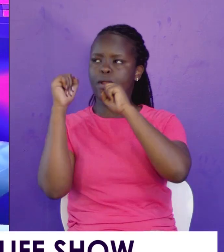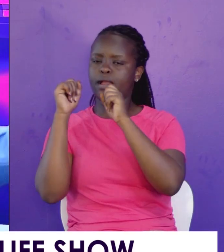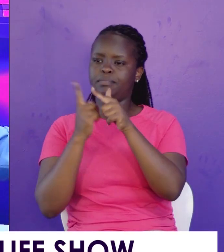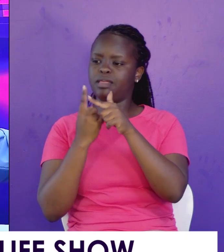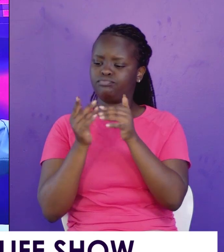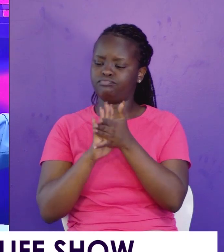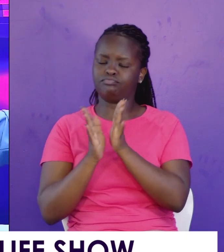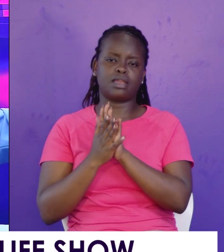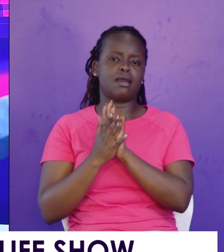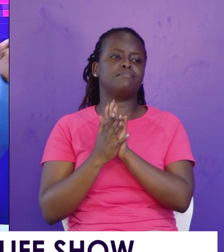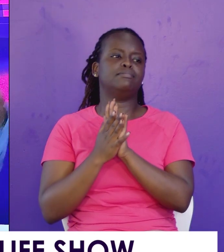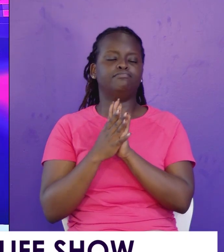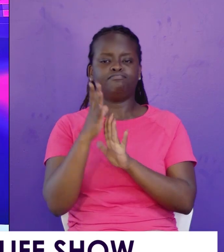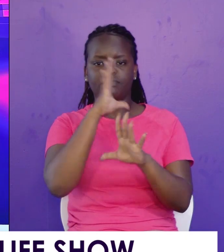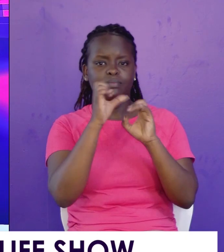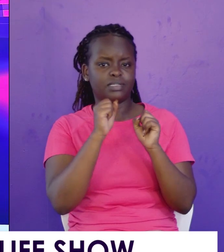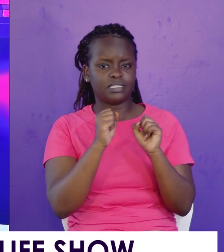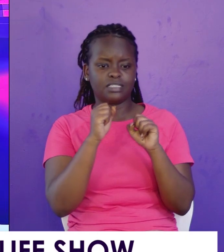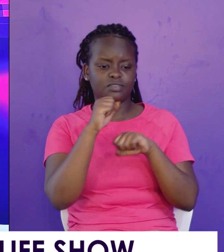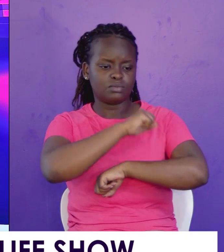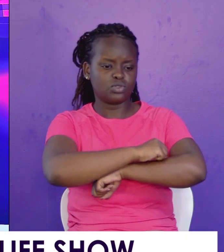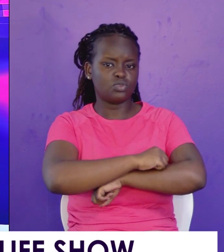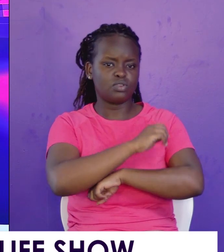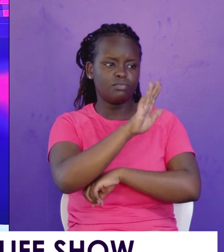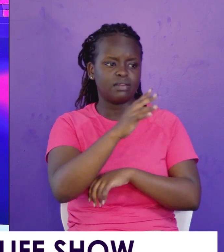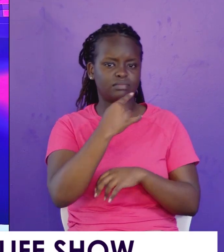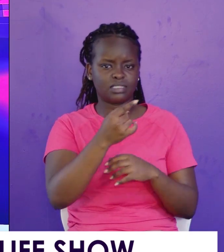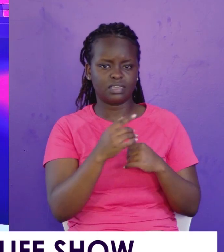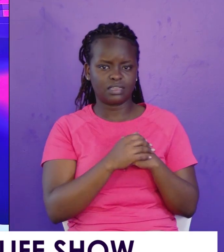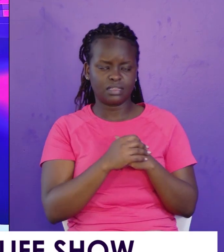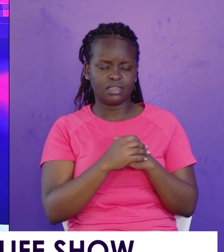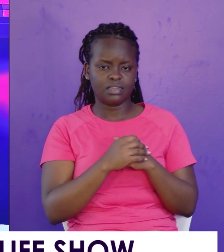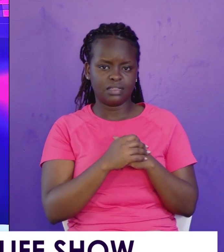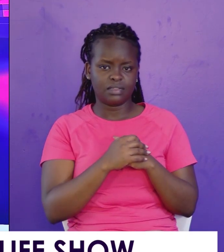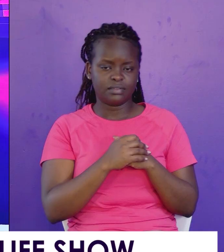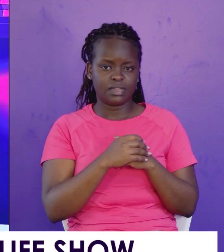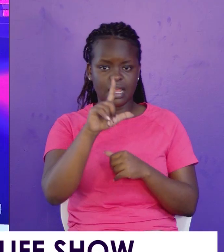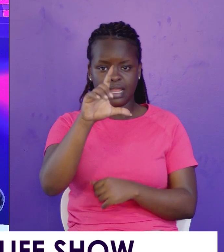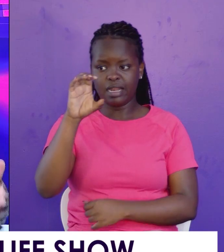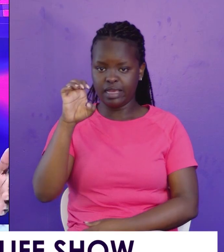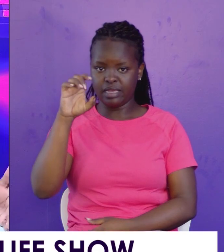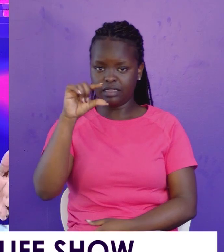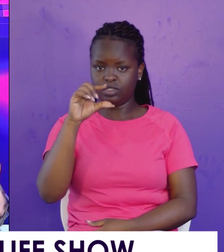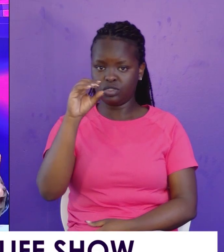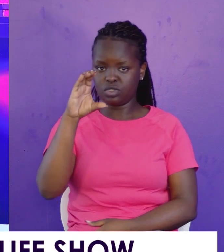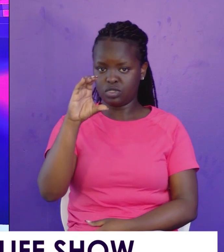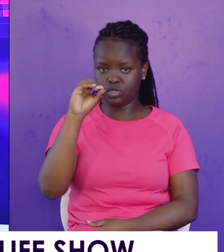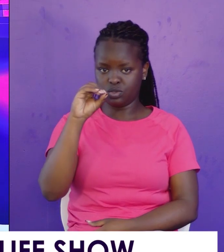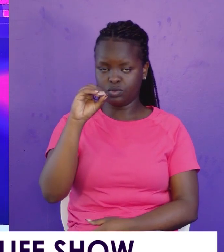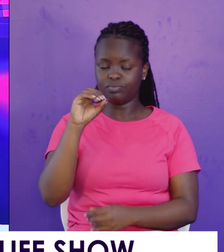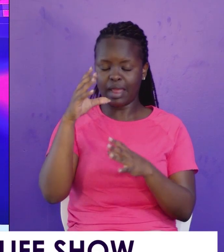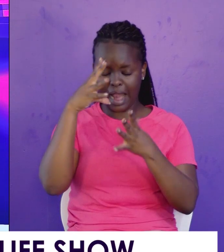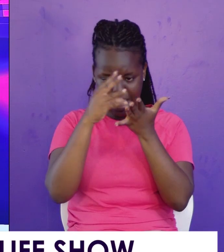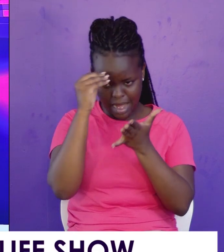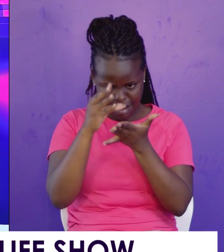from ile shule walikuwa nasema. Okay. Moi became somebody who is in LegCo and learned how to work in the system.